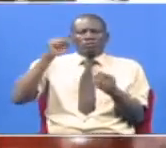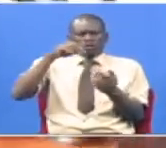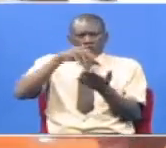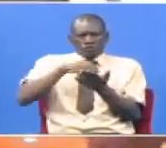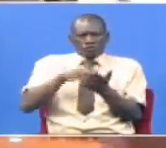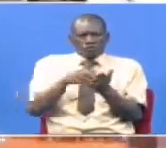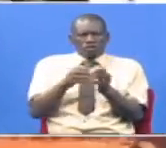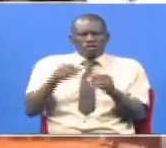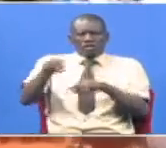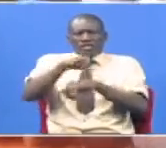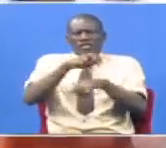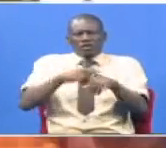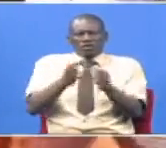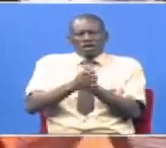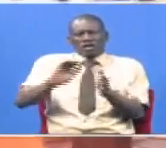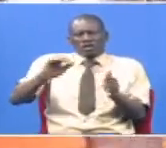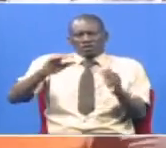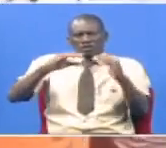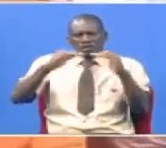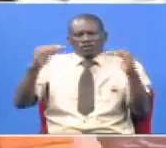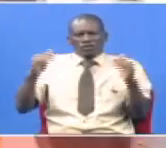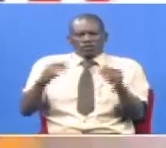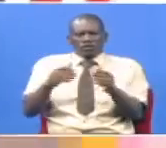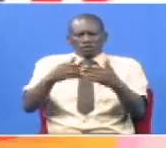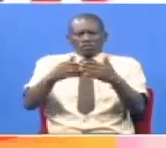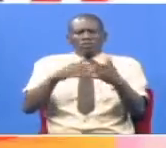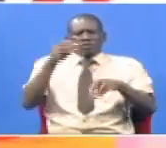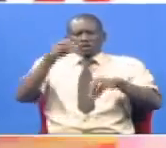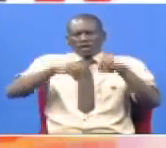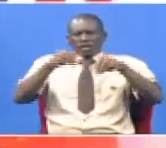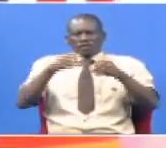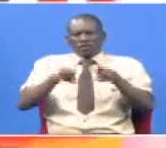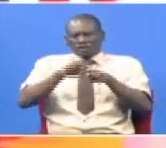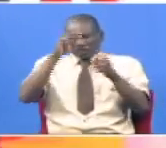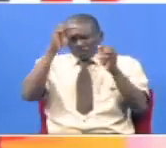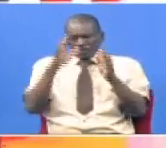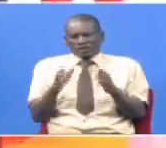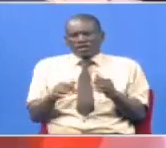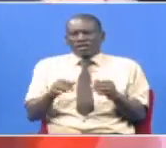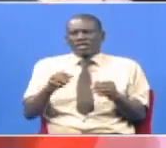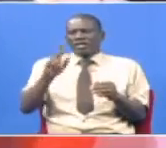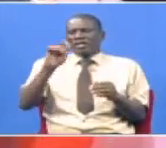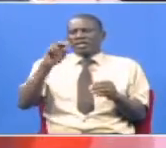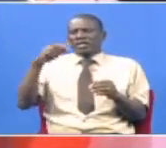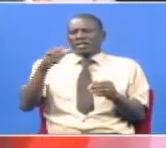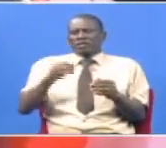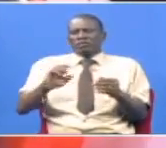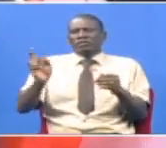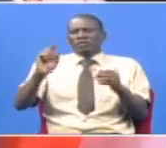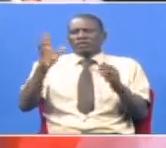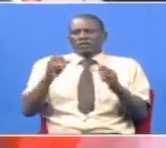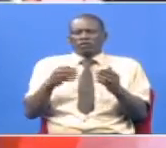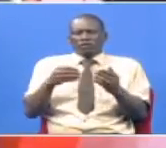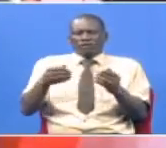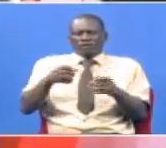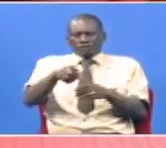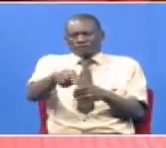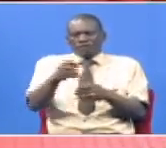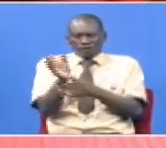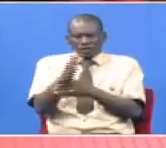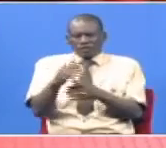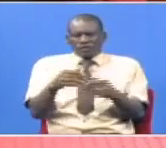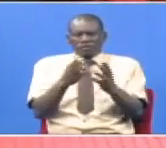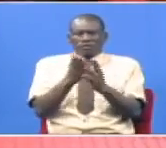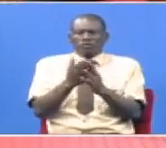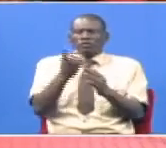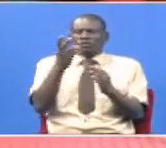positions at the national and county levels. Prior to his election as a governor, he was the Minister for Fisheries Development between 2010